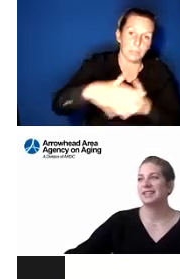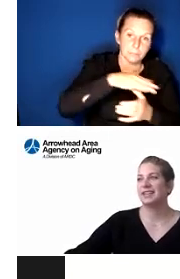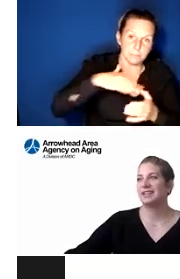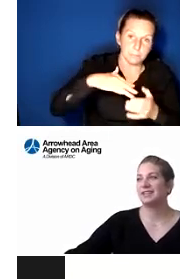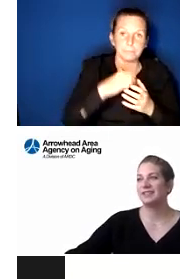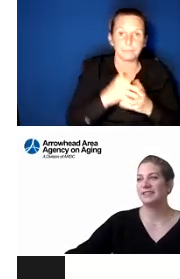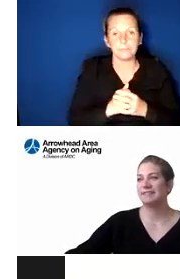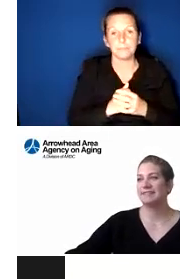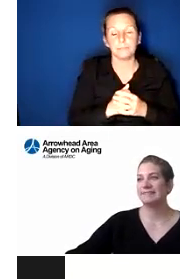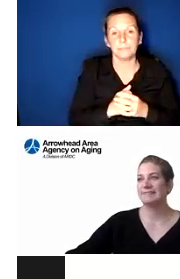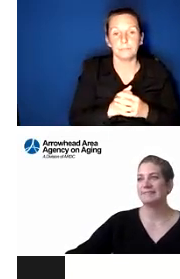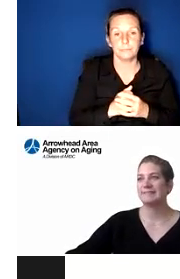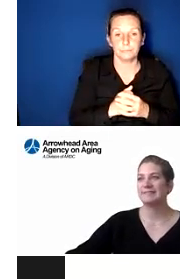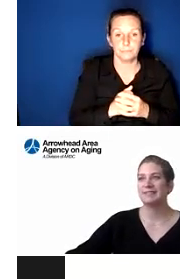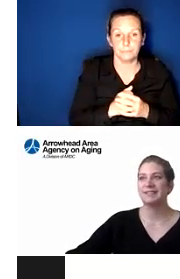Next slide.